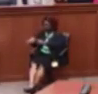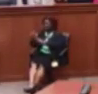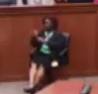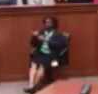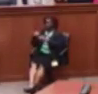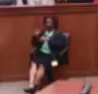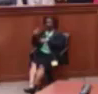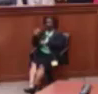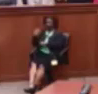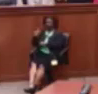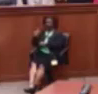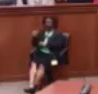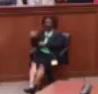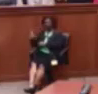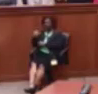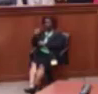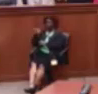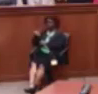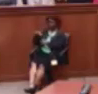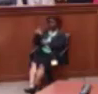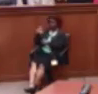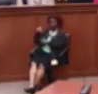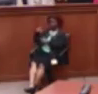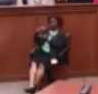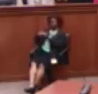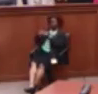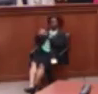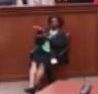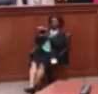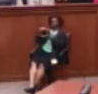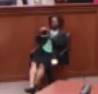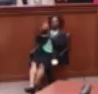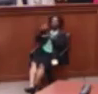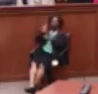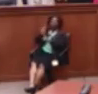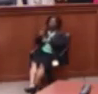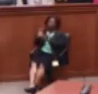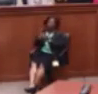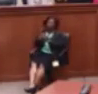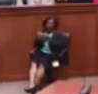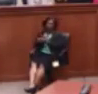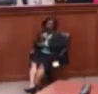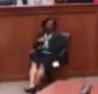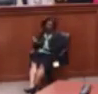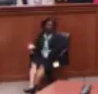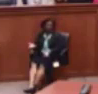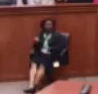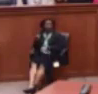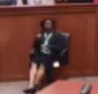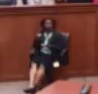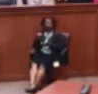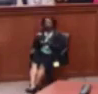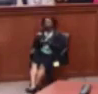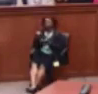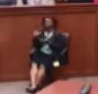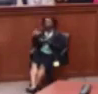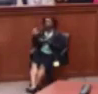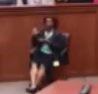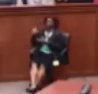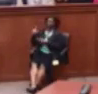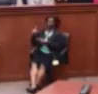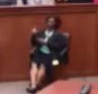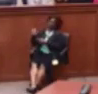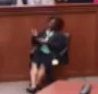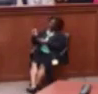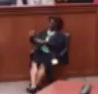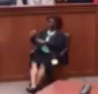condition of getting your federal Carl Perkins dollars, you have to attend those meetings. And Mr. Broadwater and LCTCS has made a